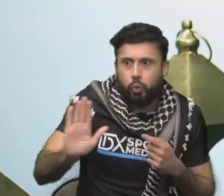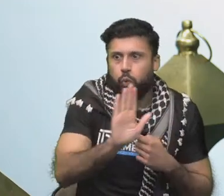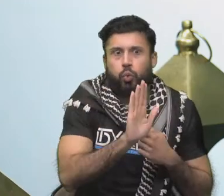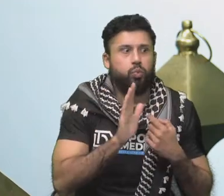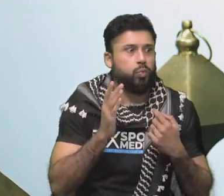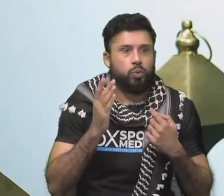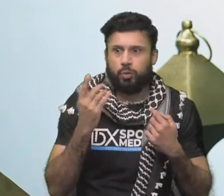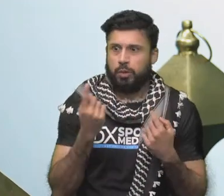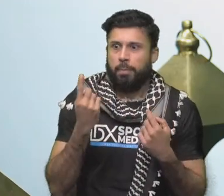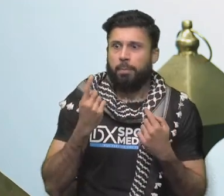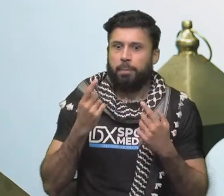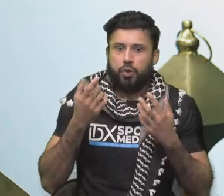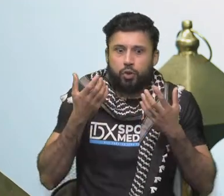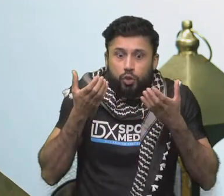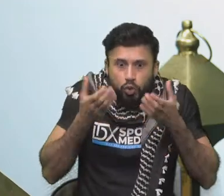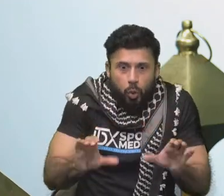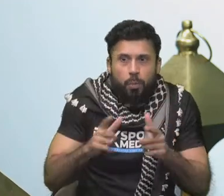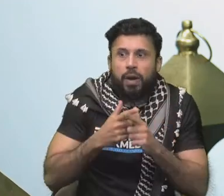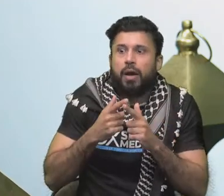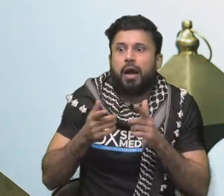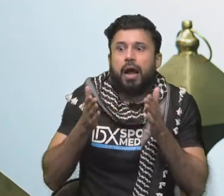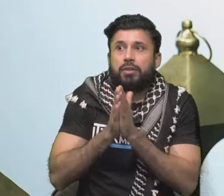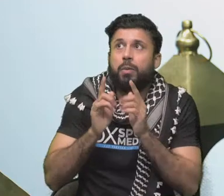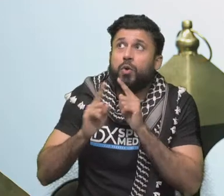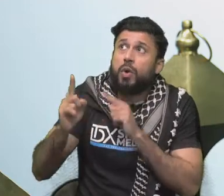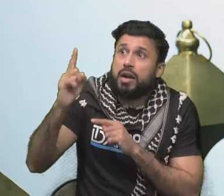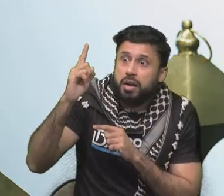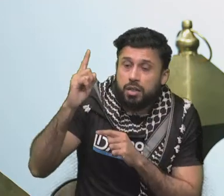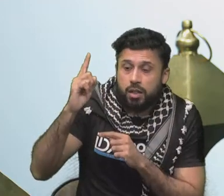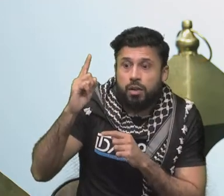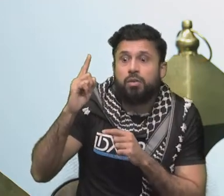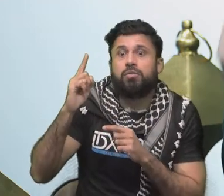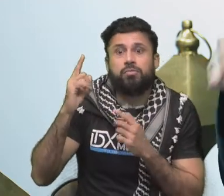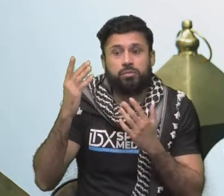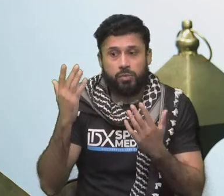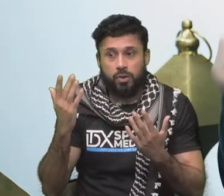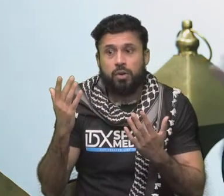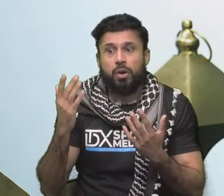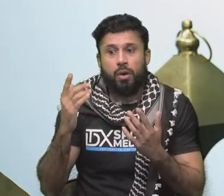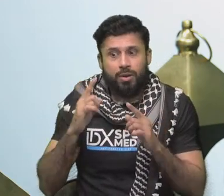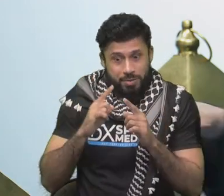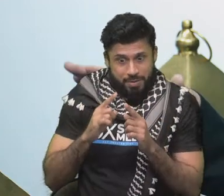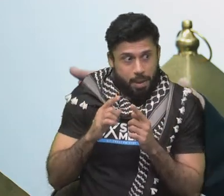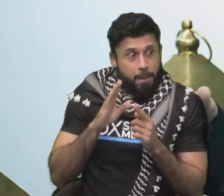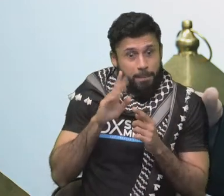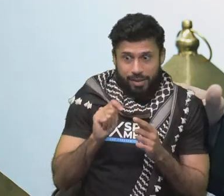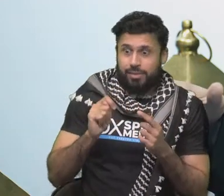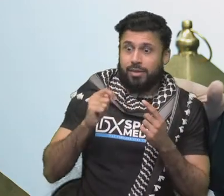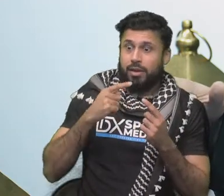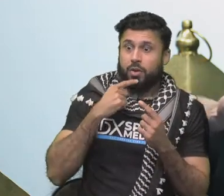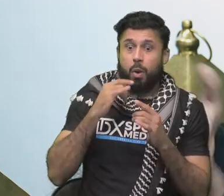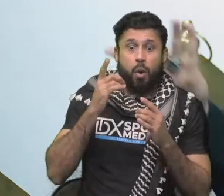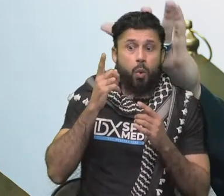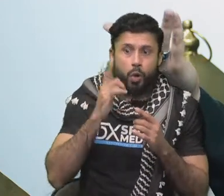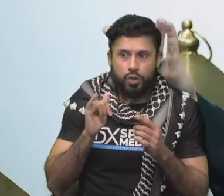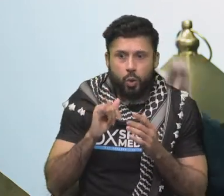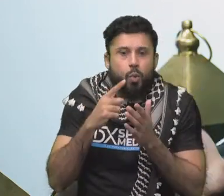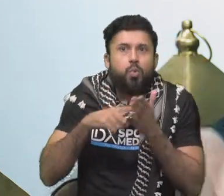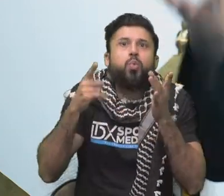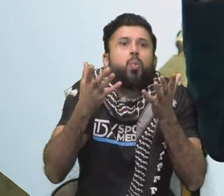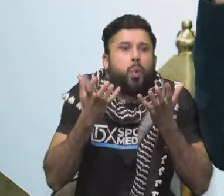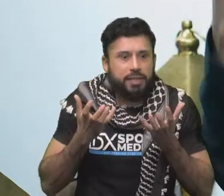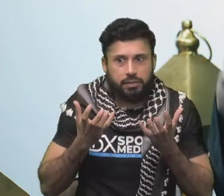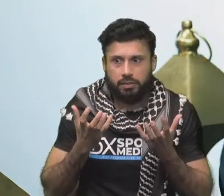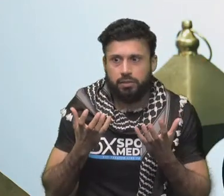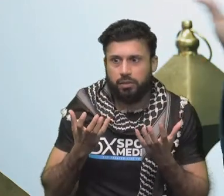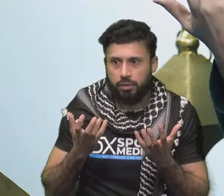inappropriately. And this is where, by the way, this is one of the most difficult sections in the book, because he starts talking about all the nations that Allah destroyed. If you were just going to say that,